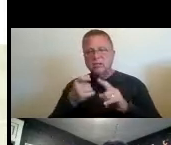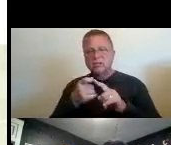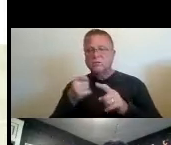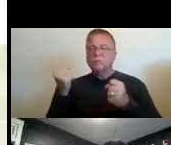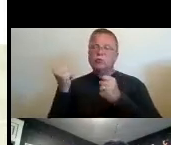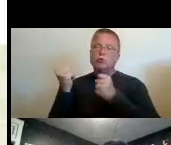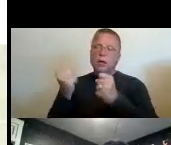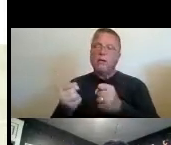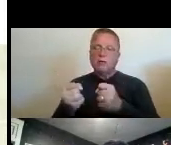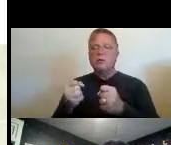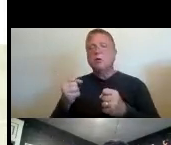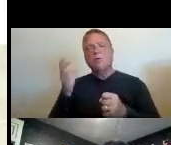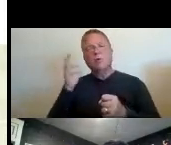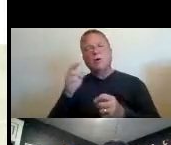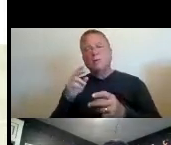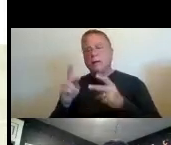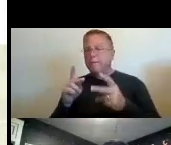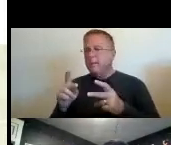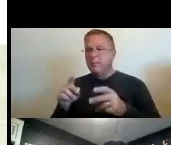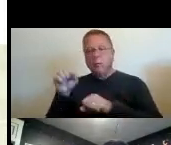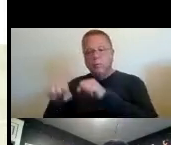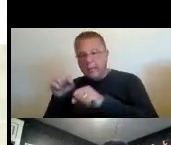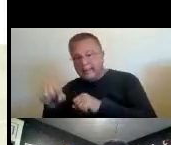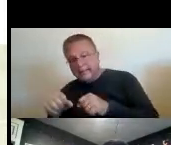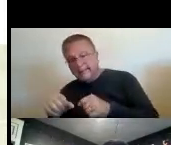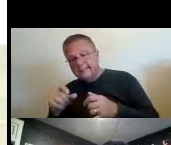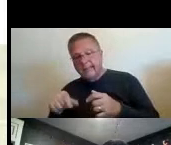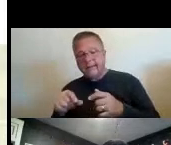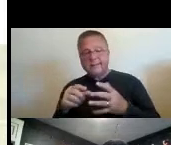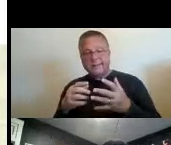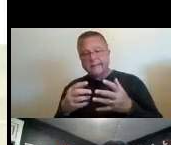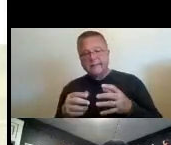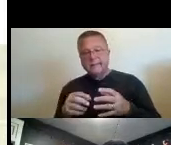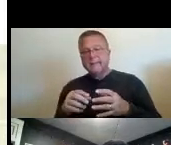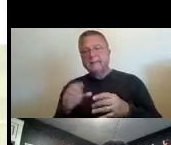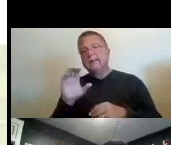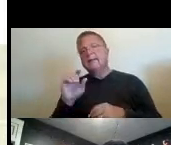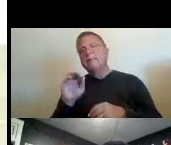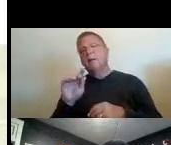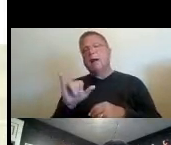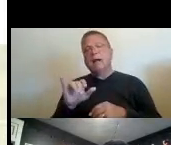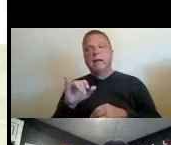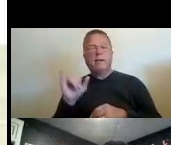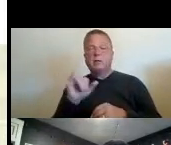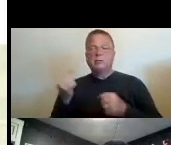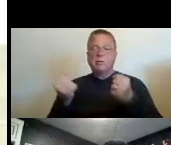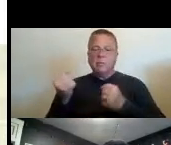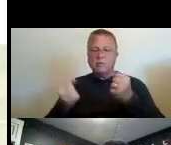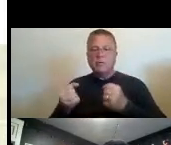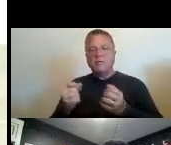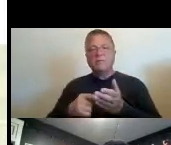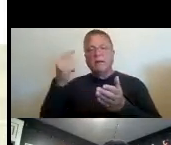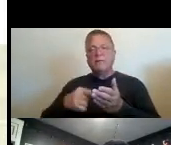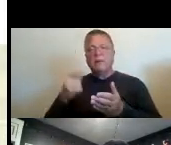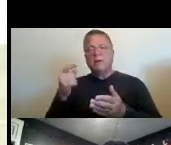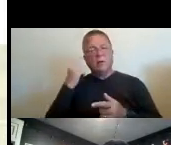we've heard about compliance with people on bicycles, from people using bicycles. We've heard about compliance from motorists. From time to time, we hear about